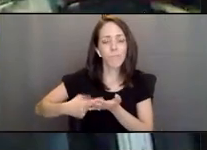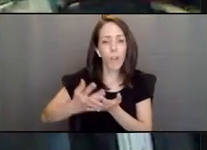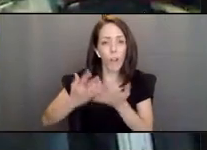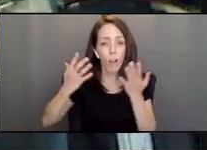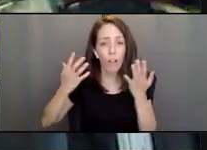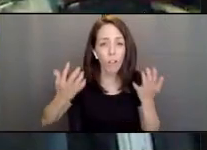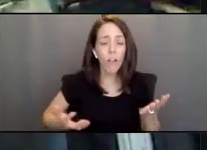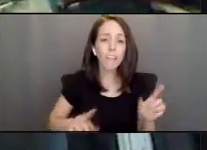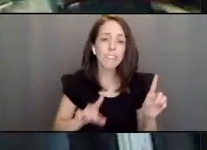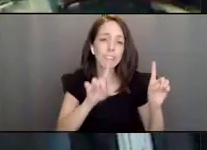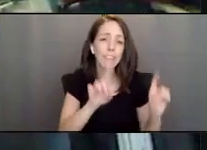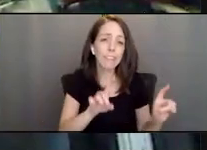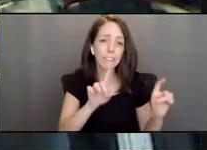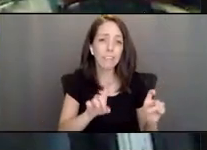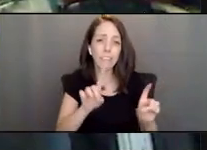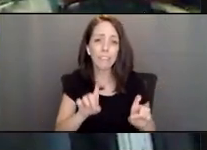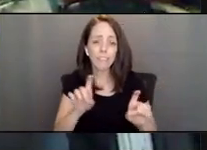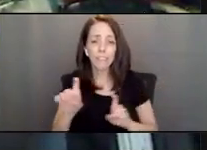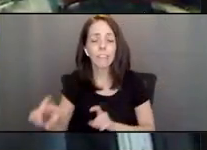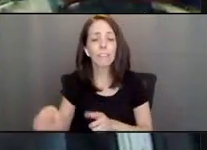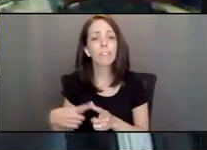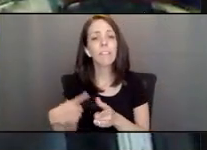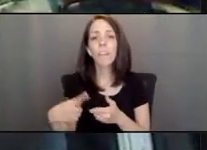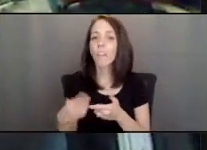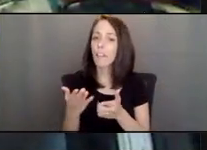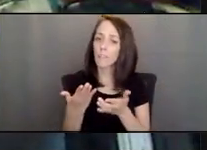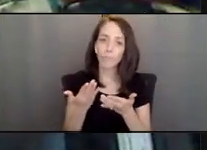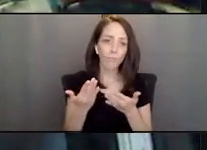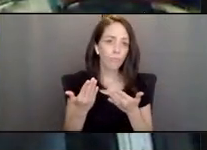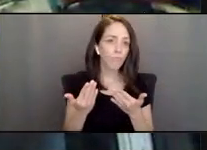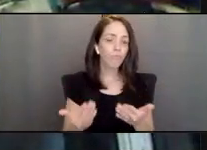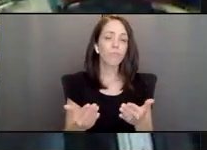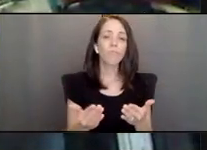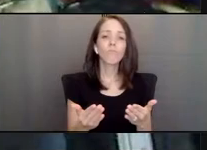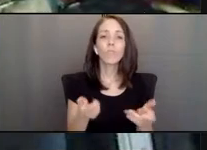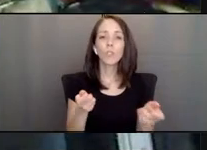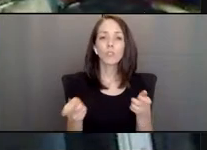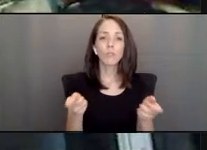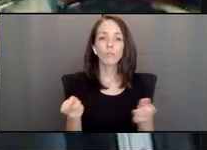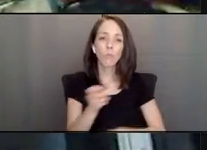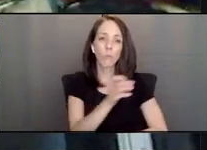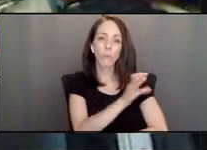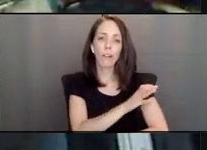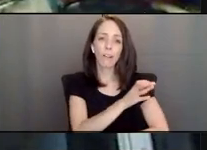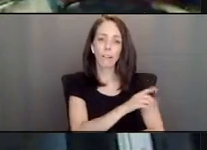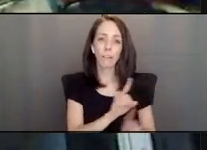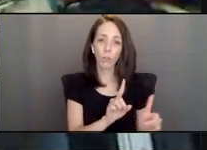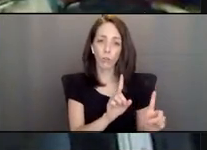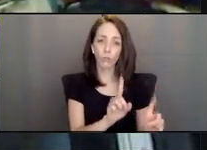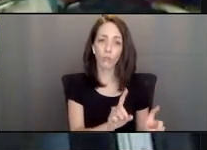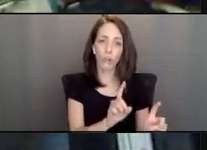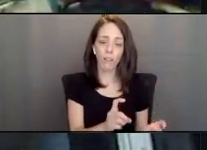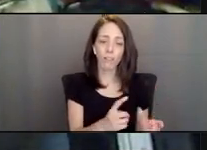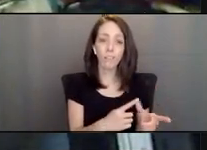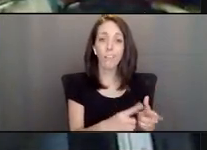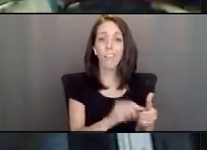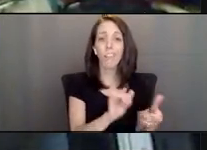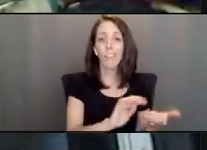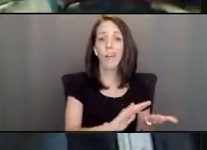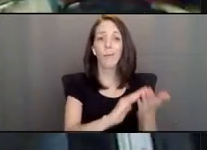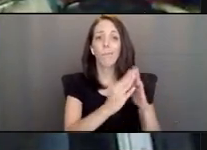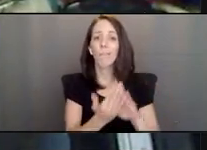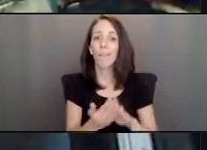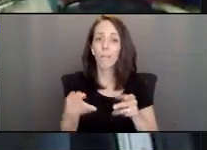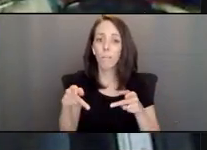then continued through controlled clinical trials that then led to opportunities for action